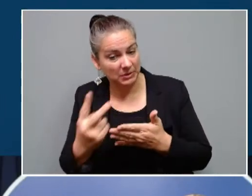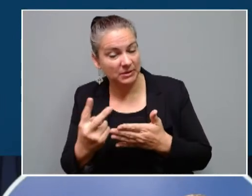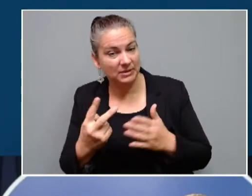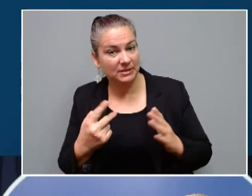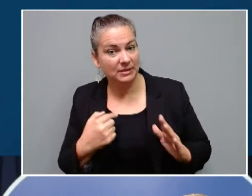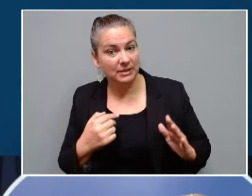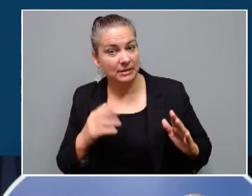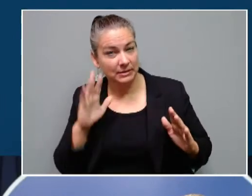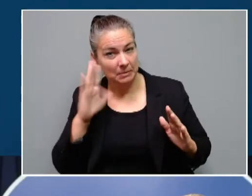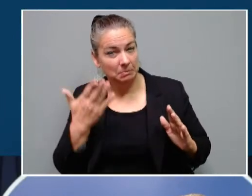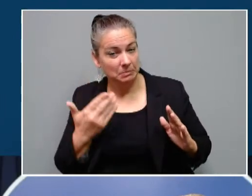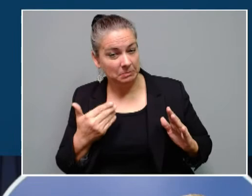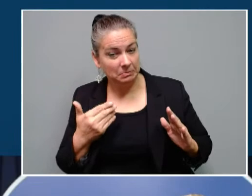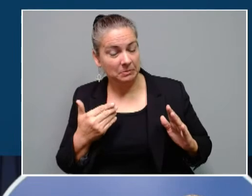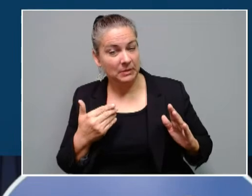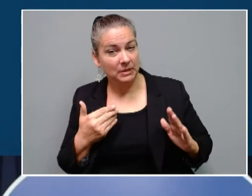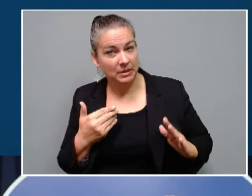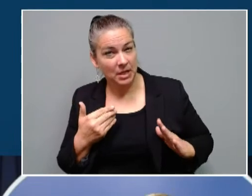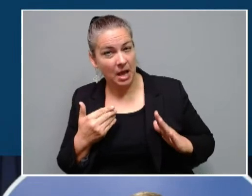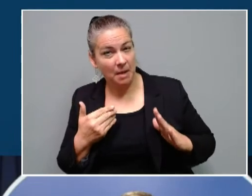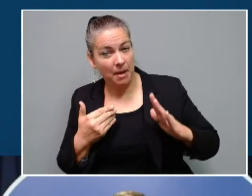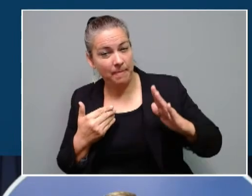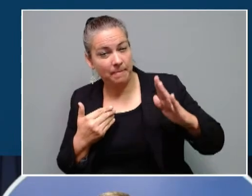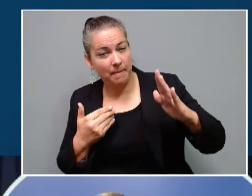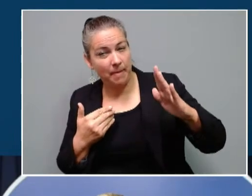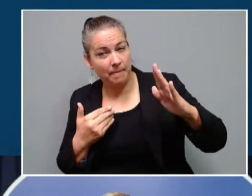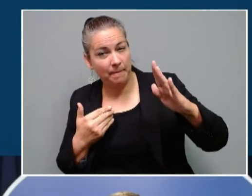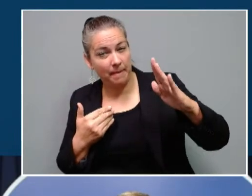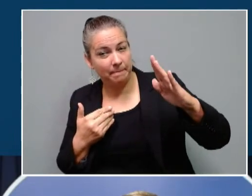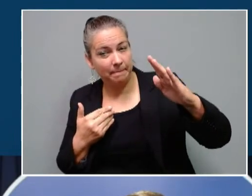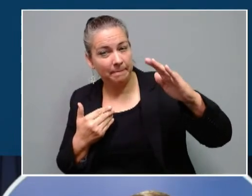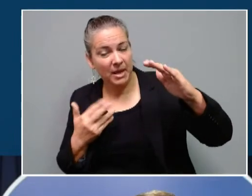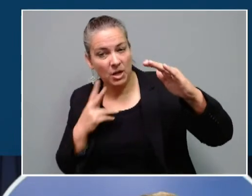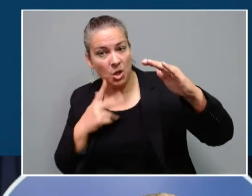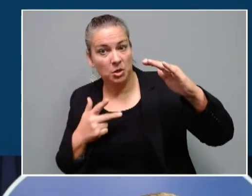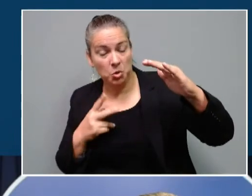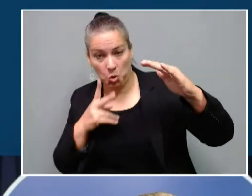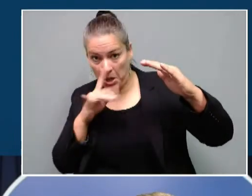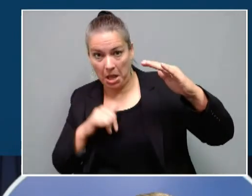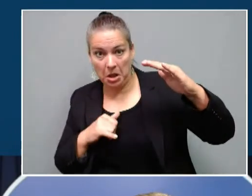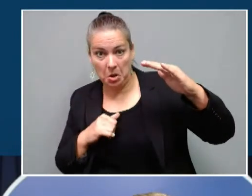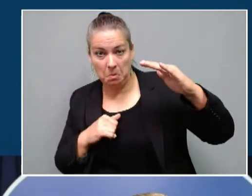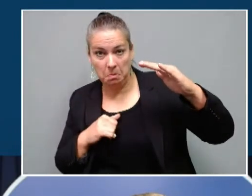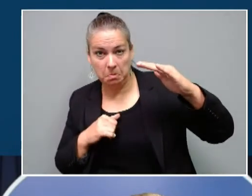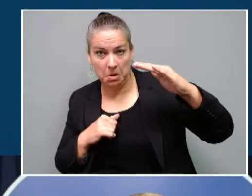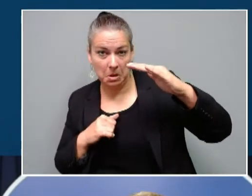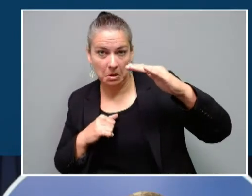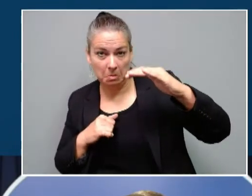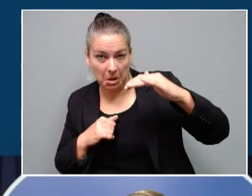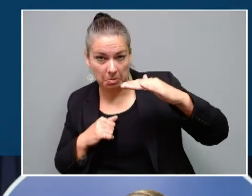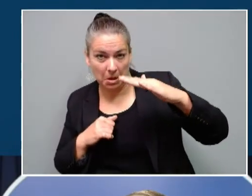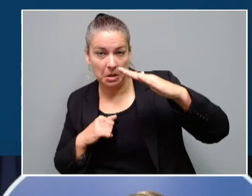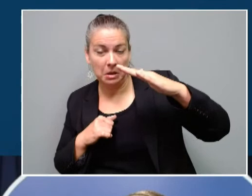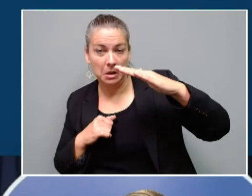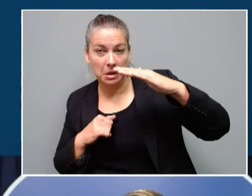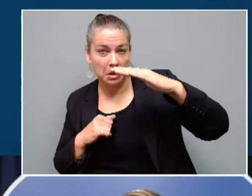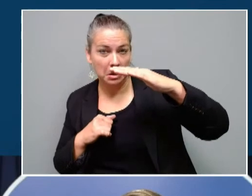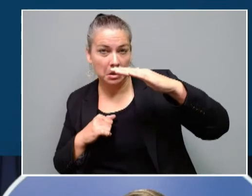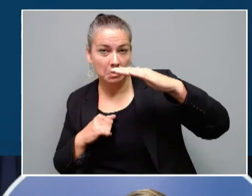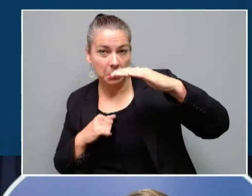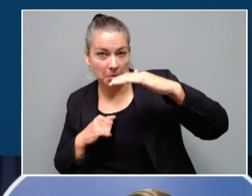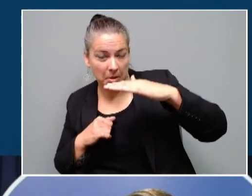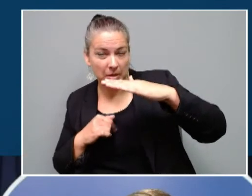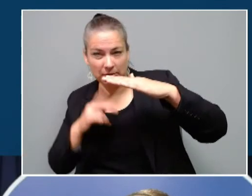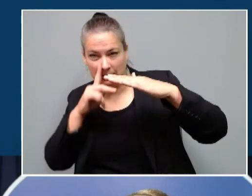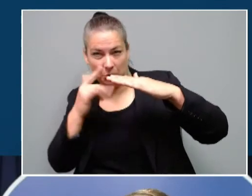time in this decline where it looked like we could potentially plateau. The plateau, if it was at The rate 3 weeks ago would have